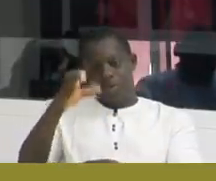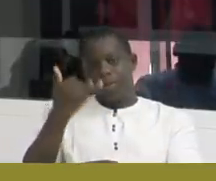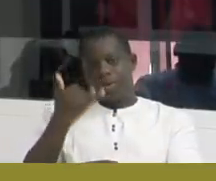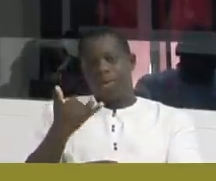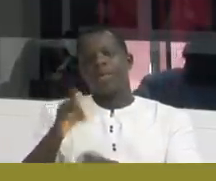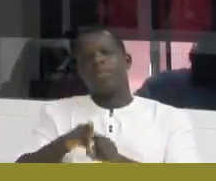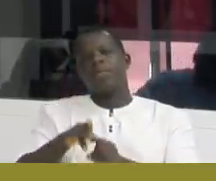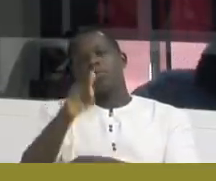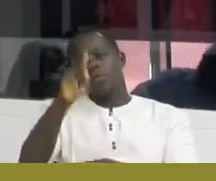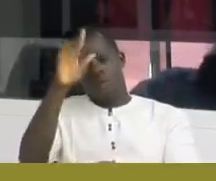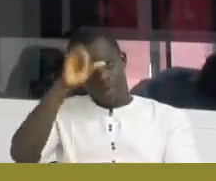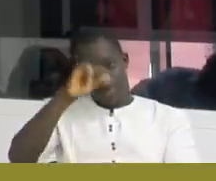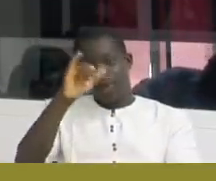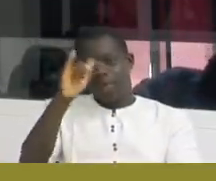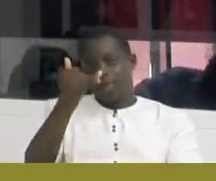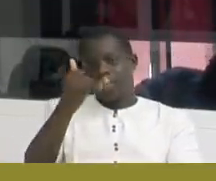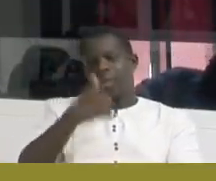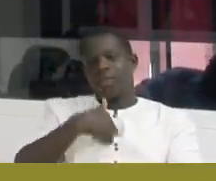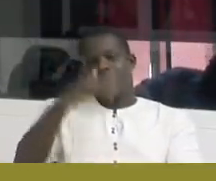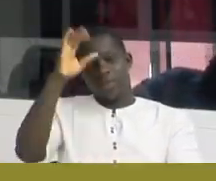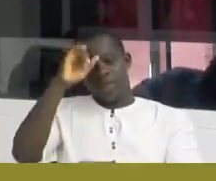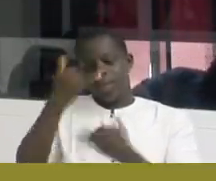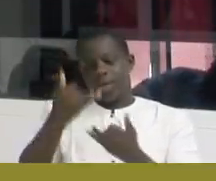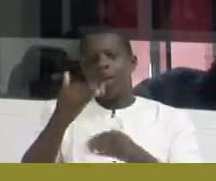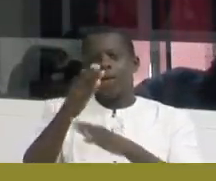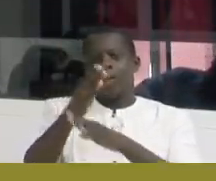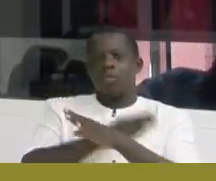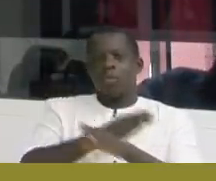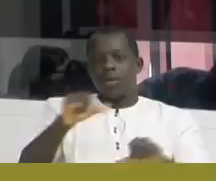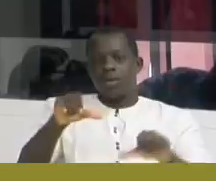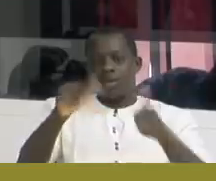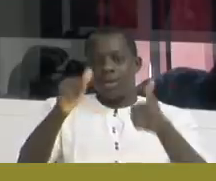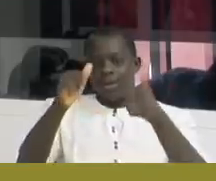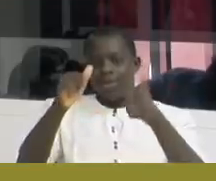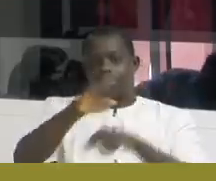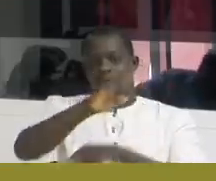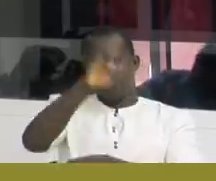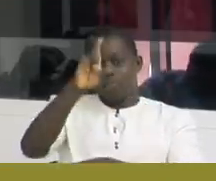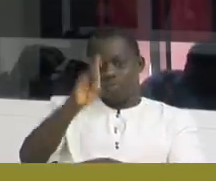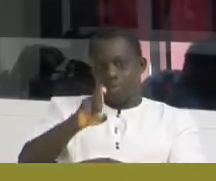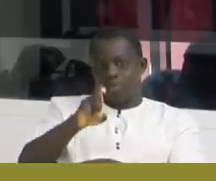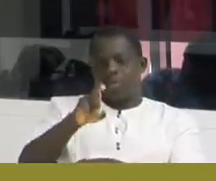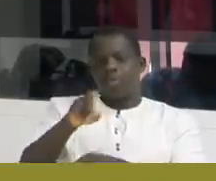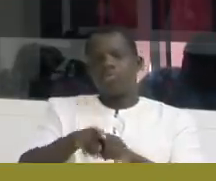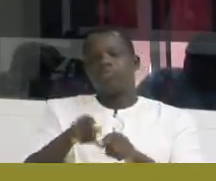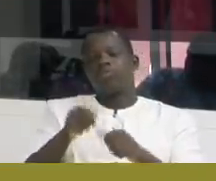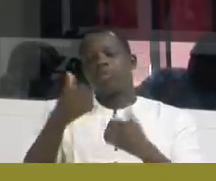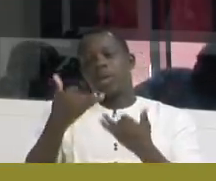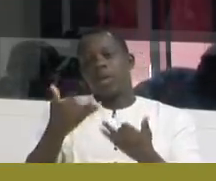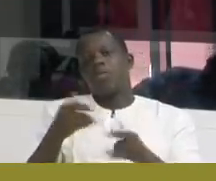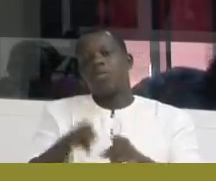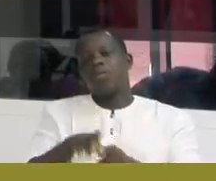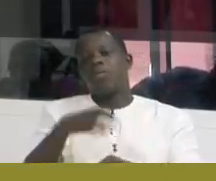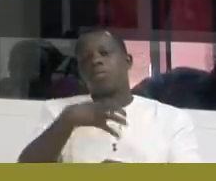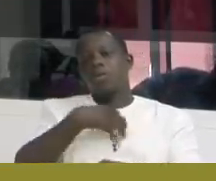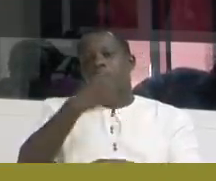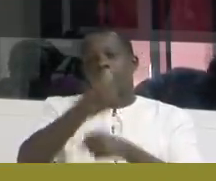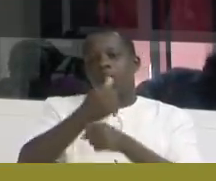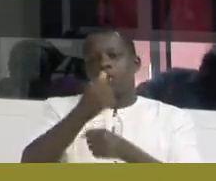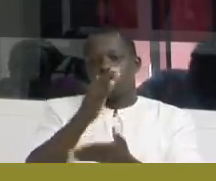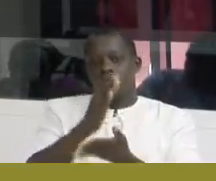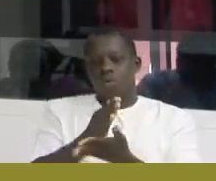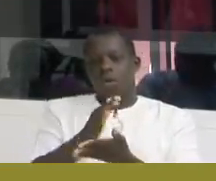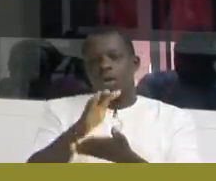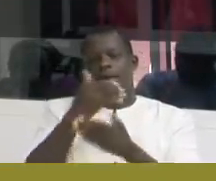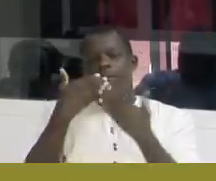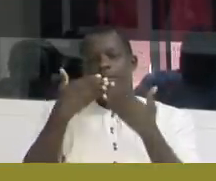Before I resume the questioning proper, I just want to get this confirmation from you that you